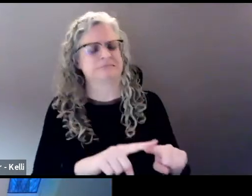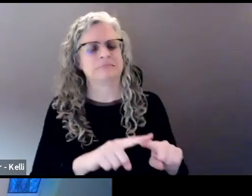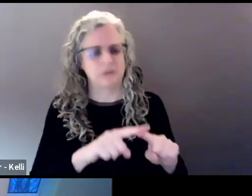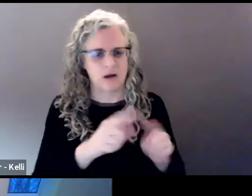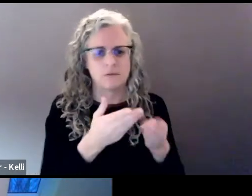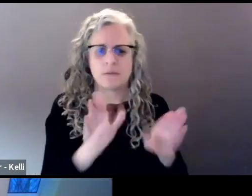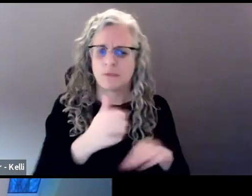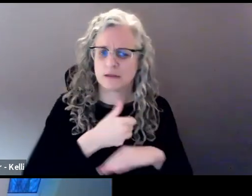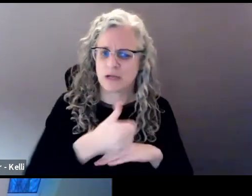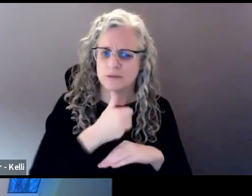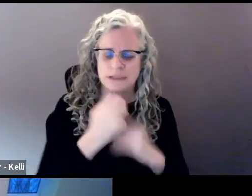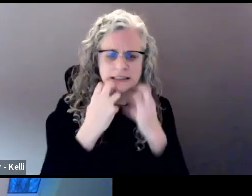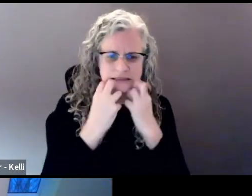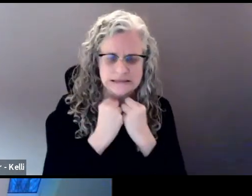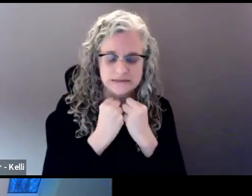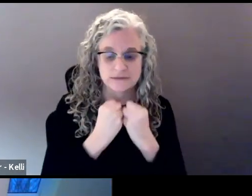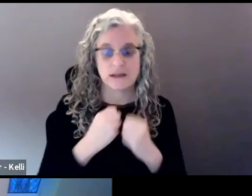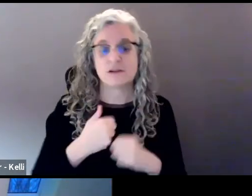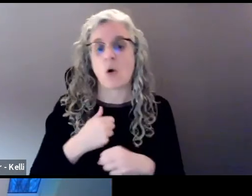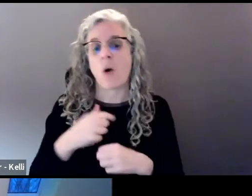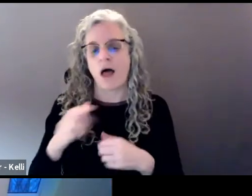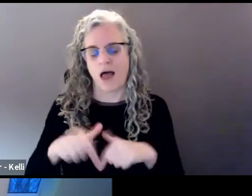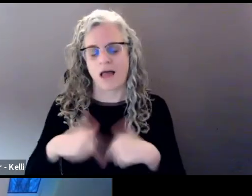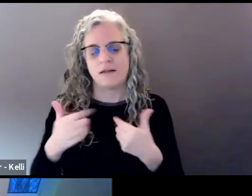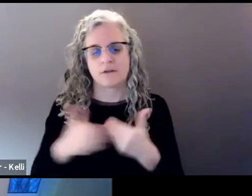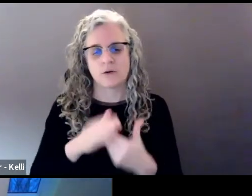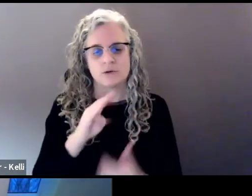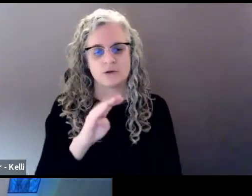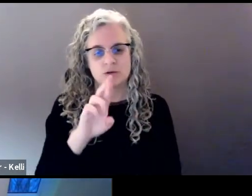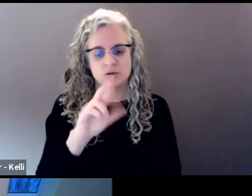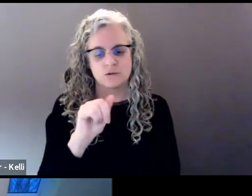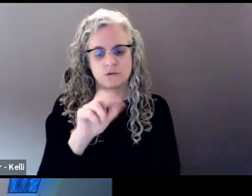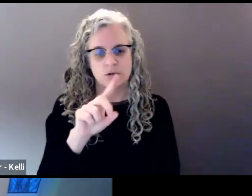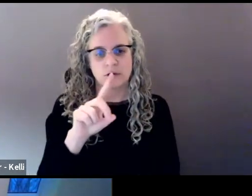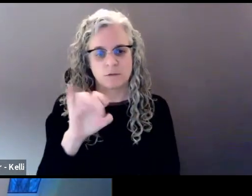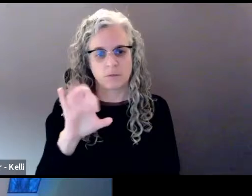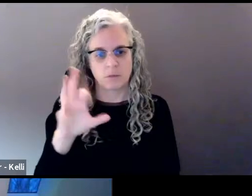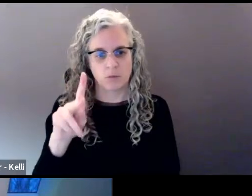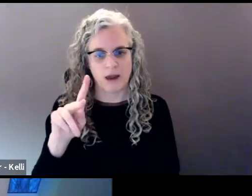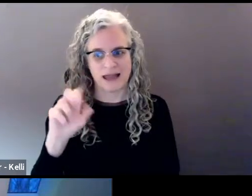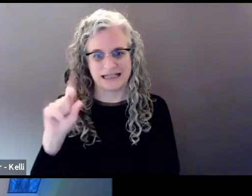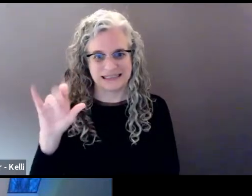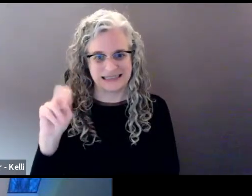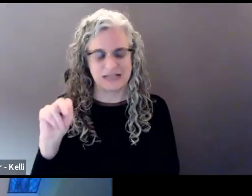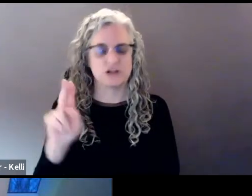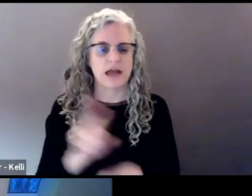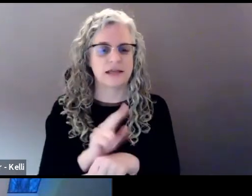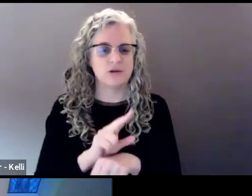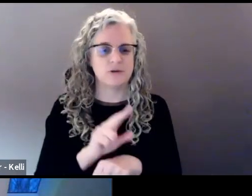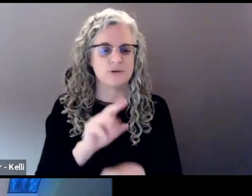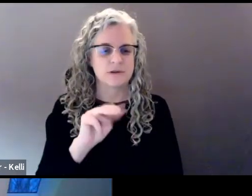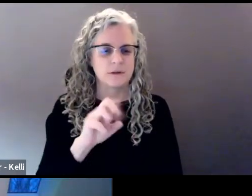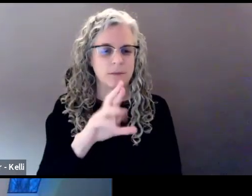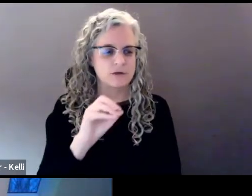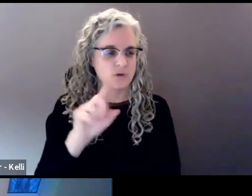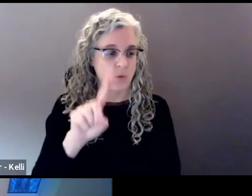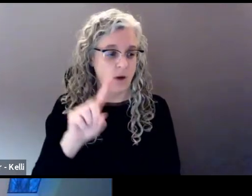particular, I live near Braddock Station and I use the Metroway 1 bus